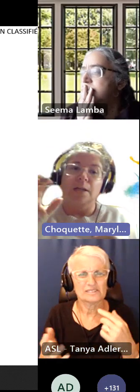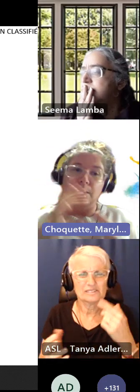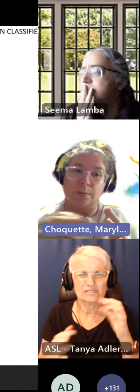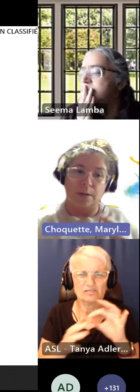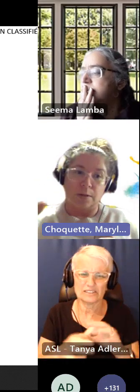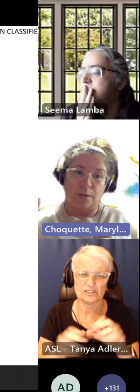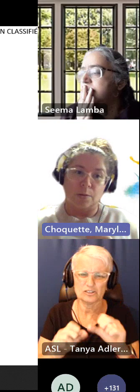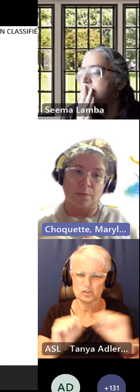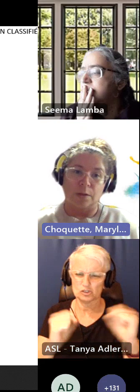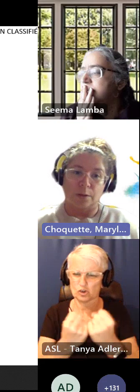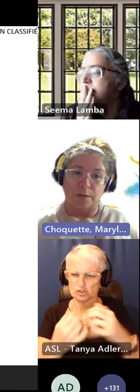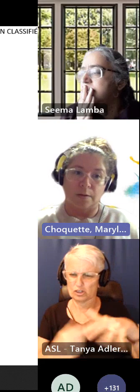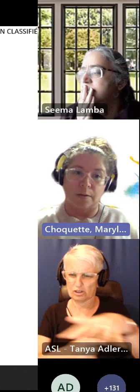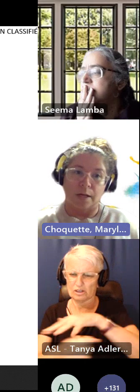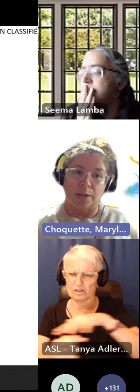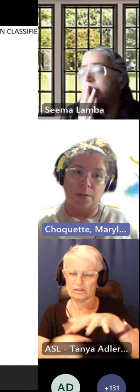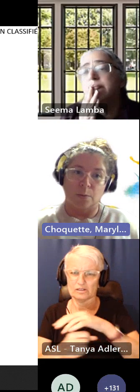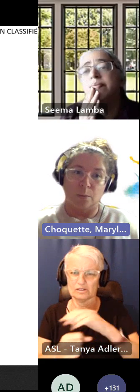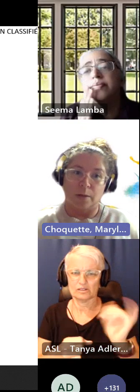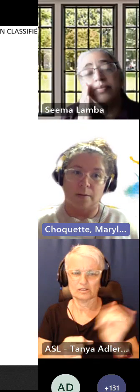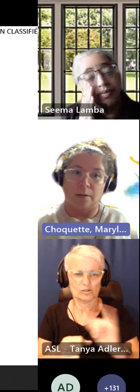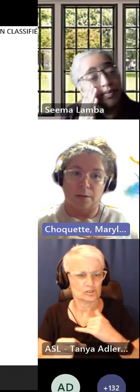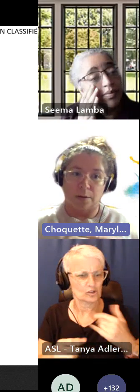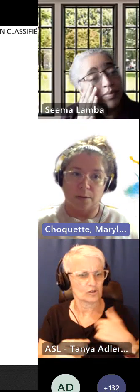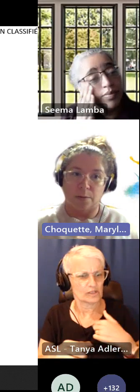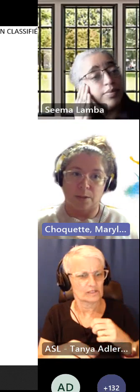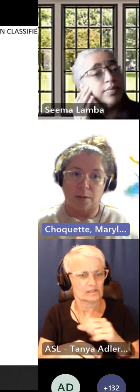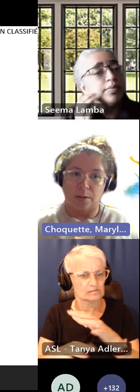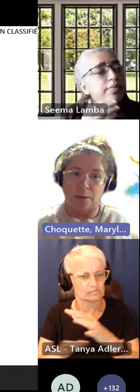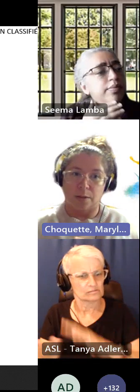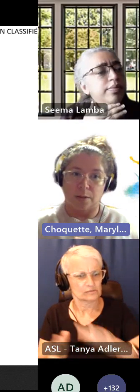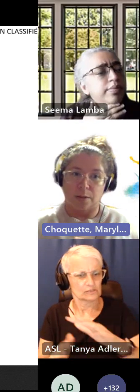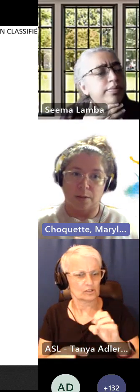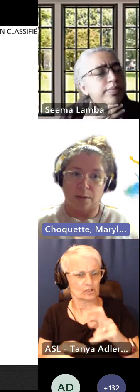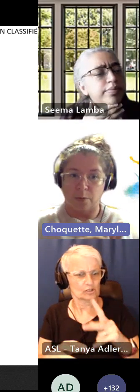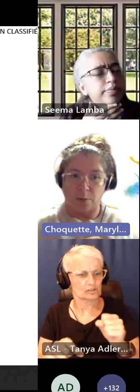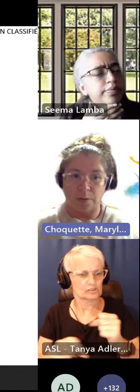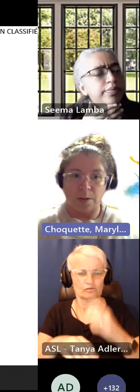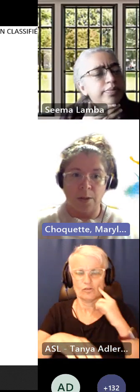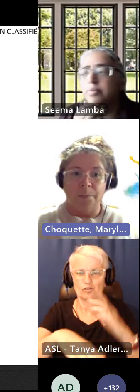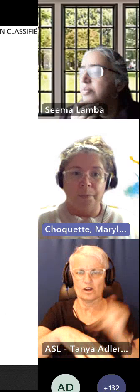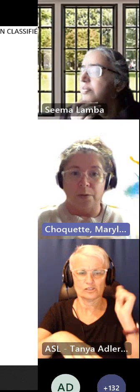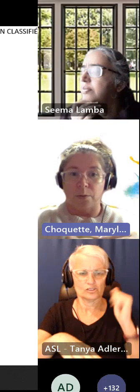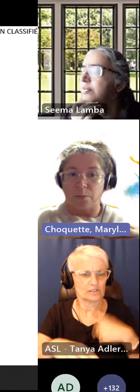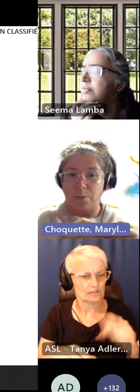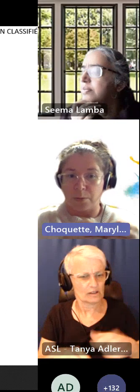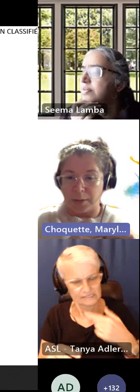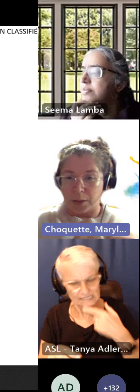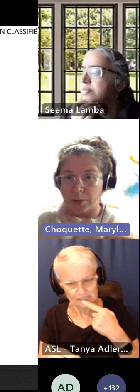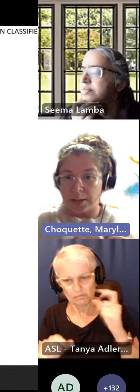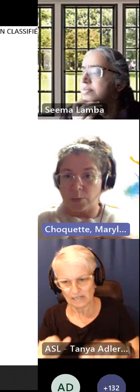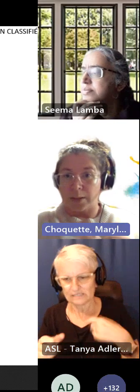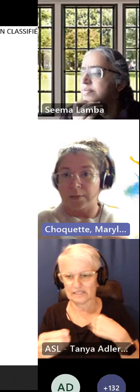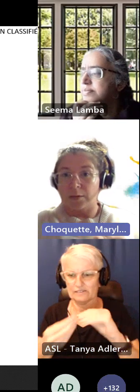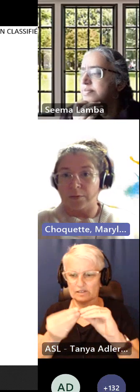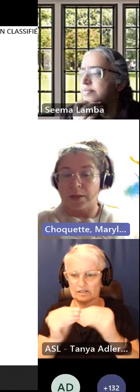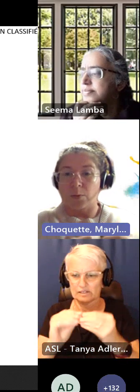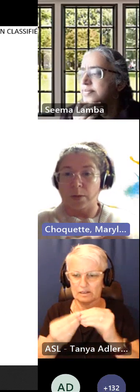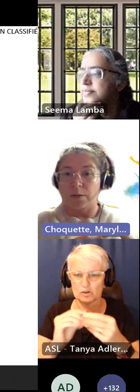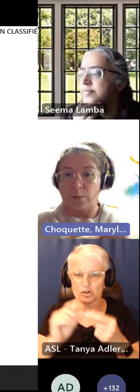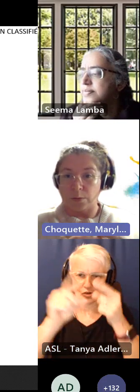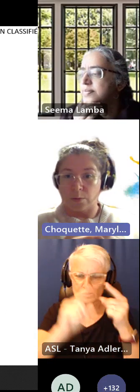now, it's within the scope of the clerk's call to action, where there is also mention of having numerical goals. So there is a